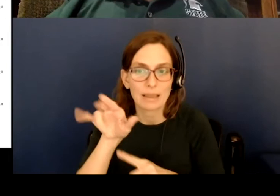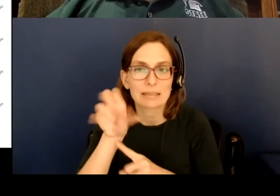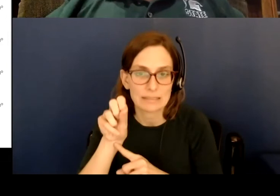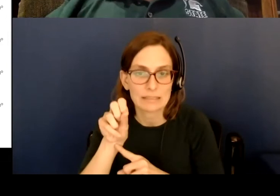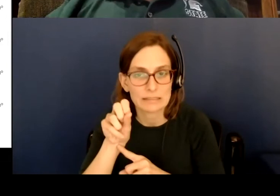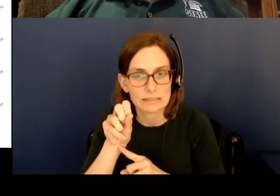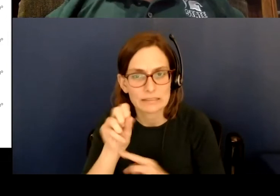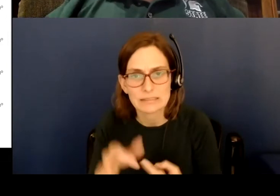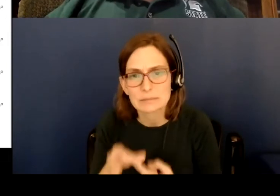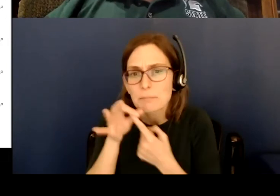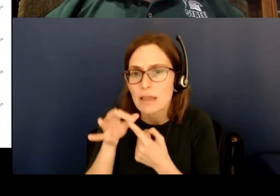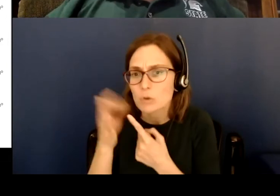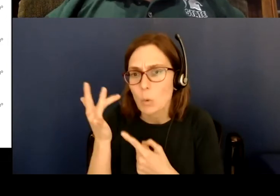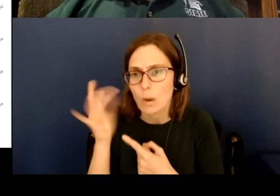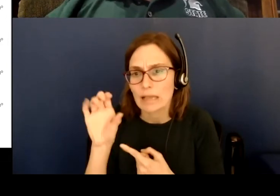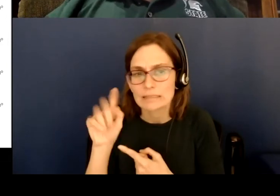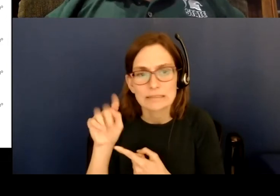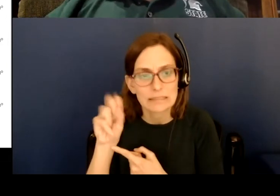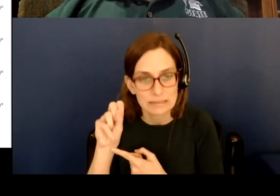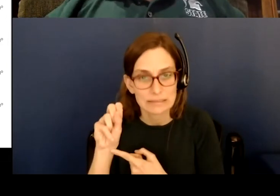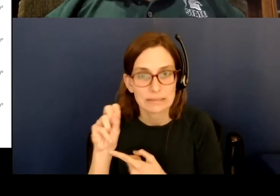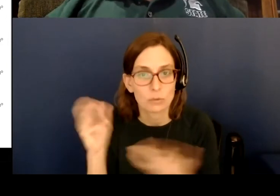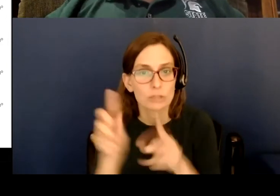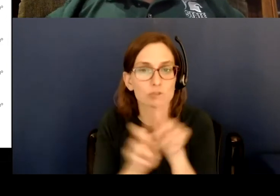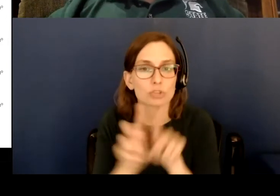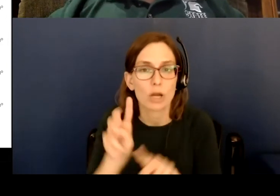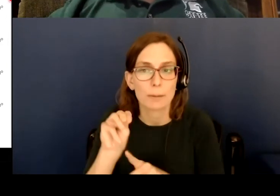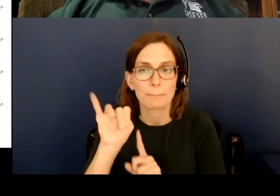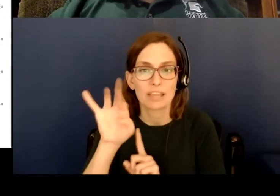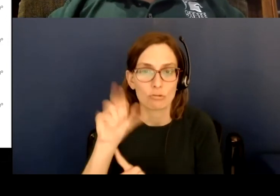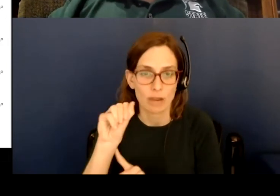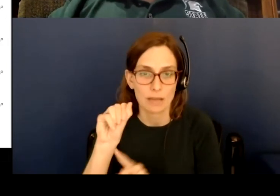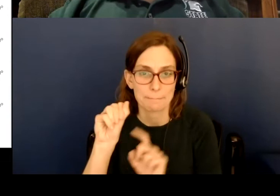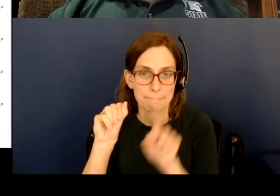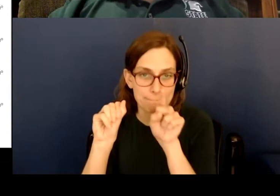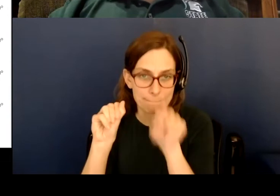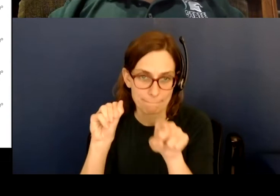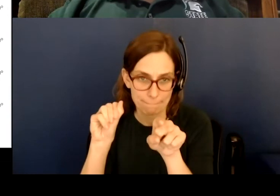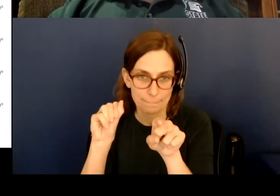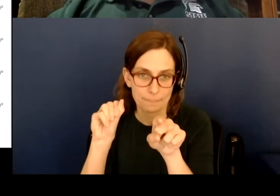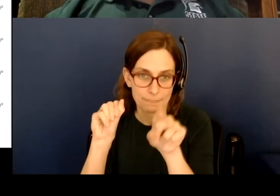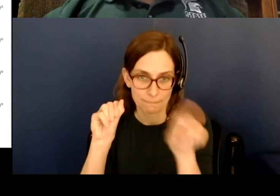so special about Cetus? Mira. And that's this star right here.